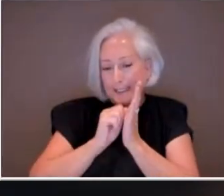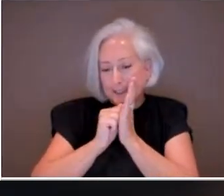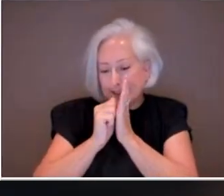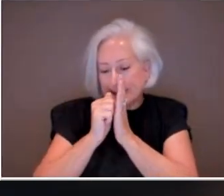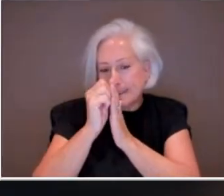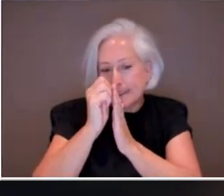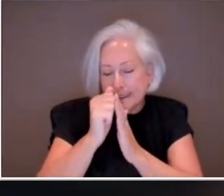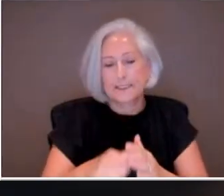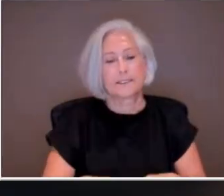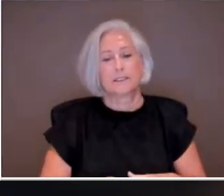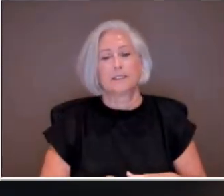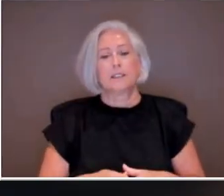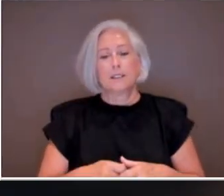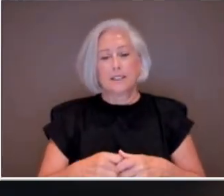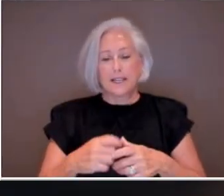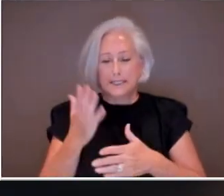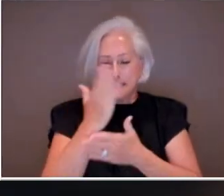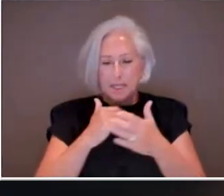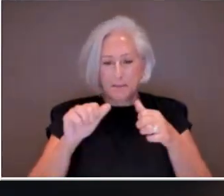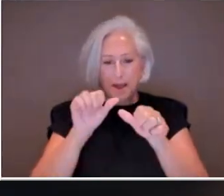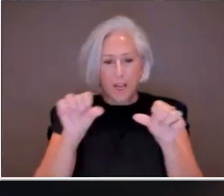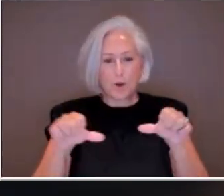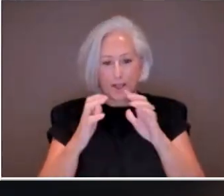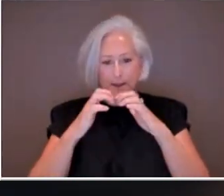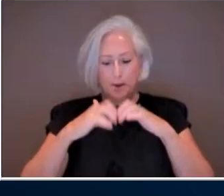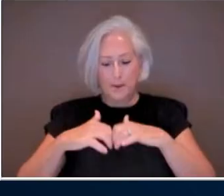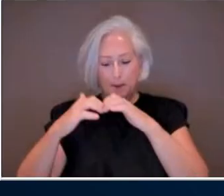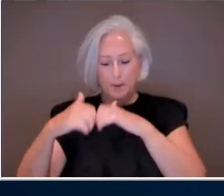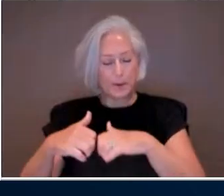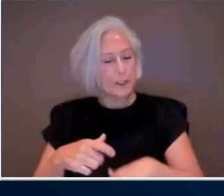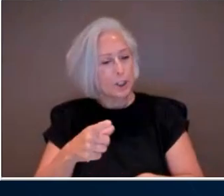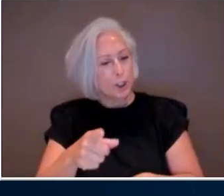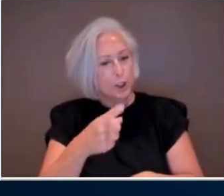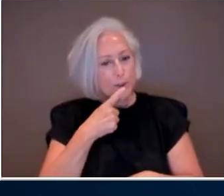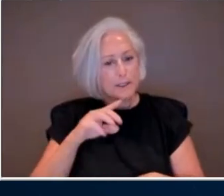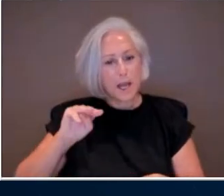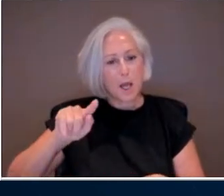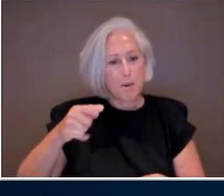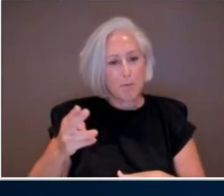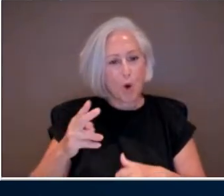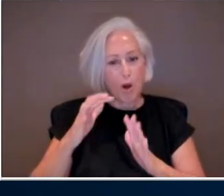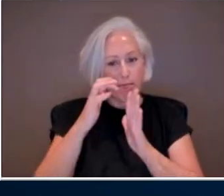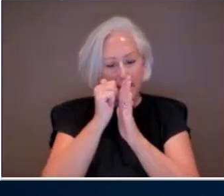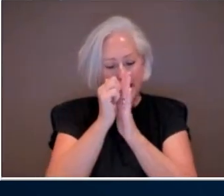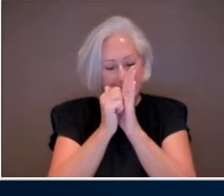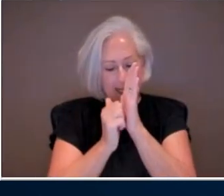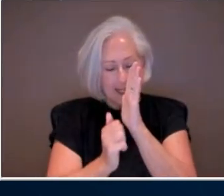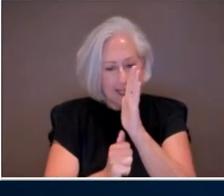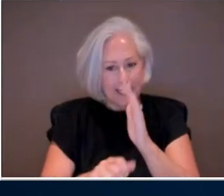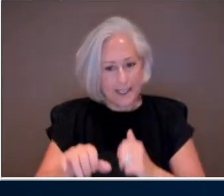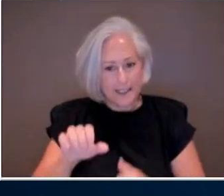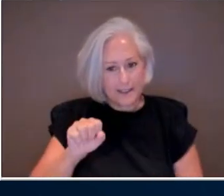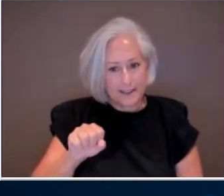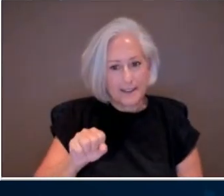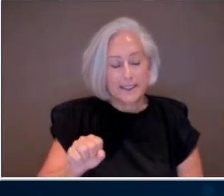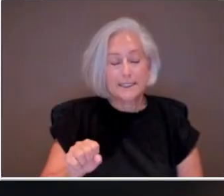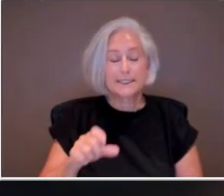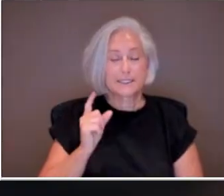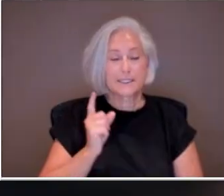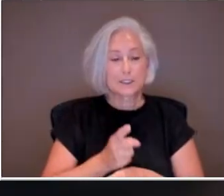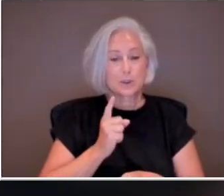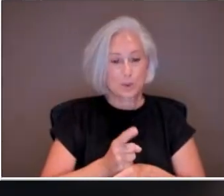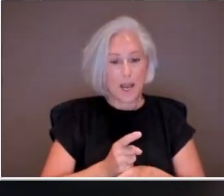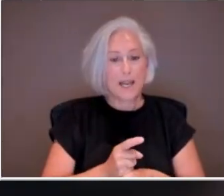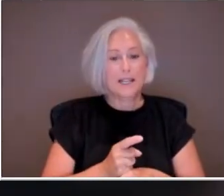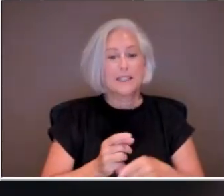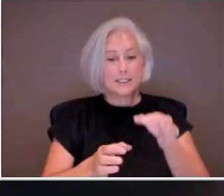broken down. So did you say warning signs that they looked like a moth had eaten at them? Correct. Yeah, just